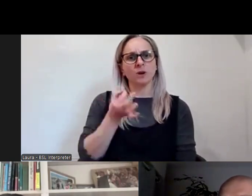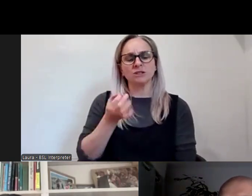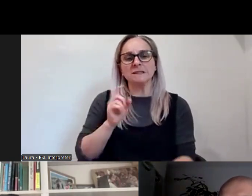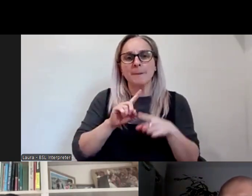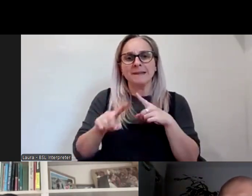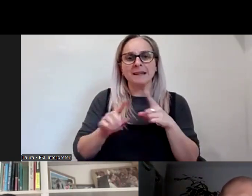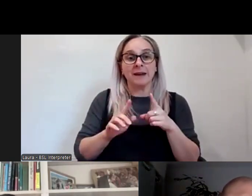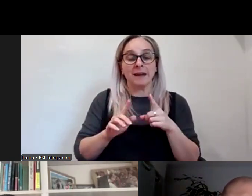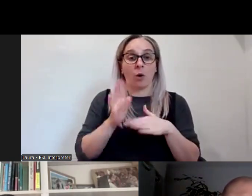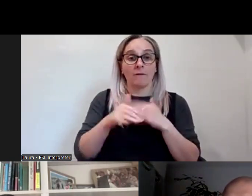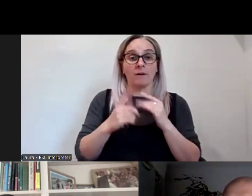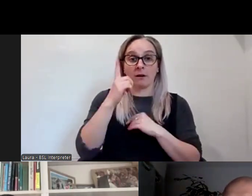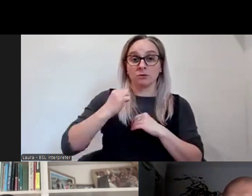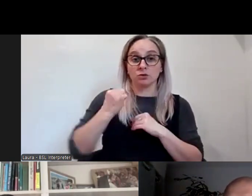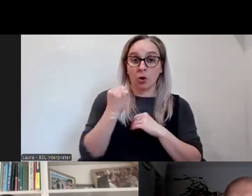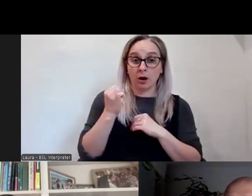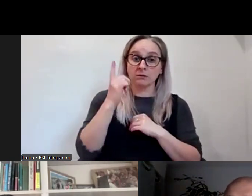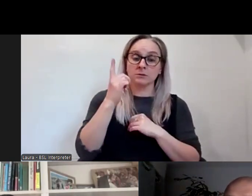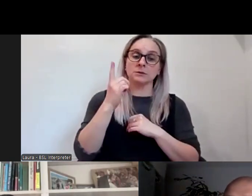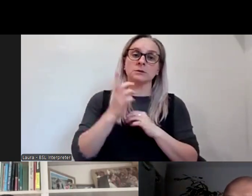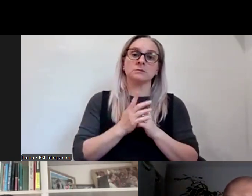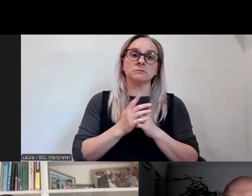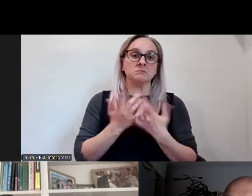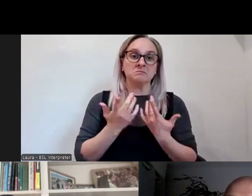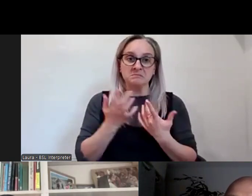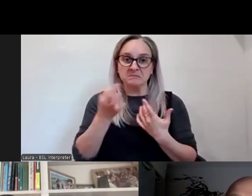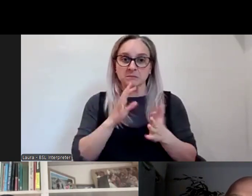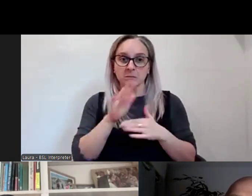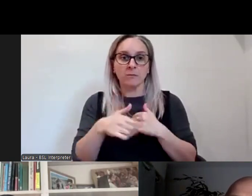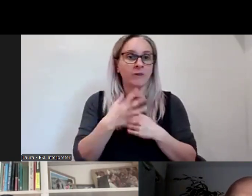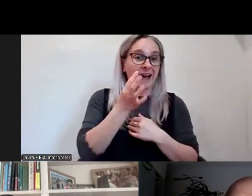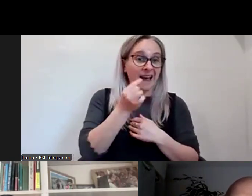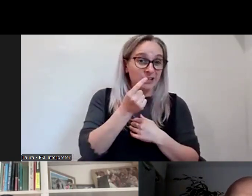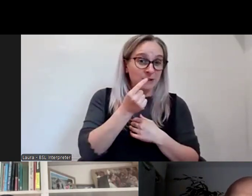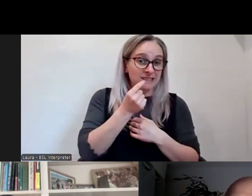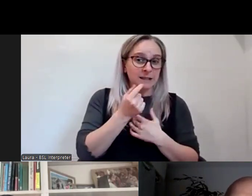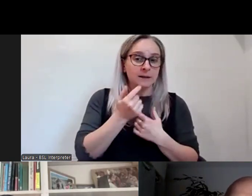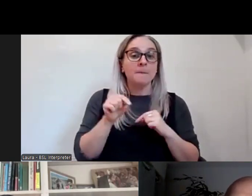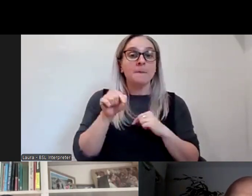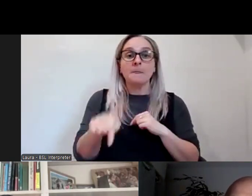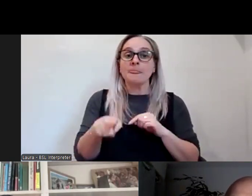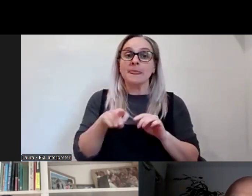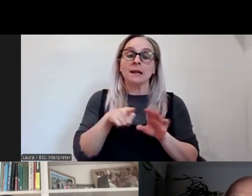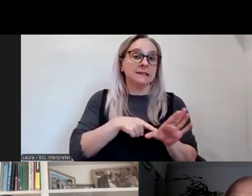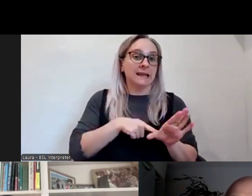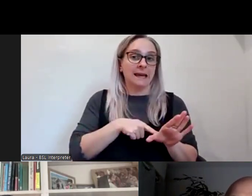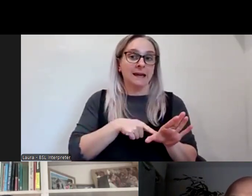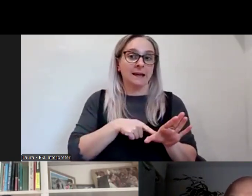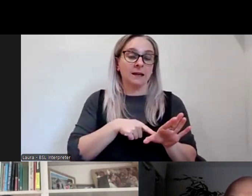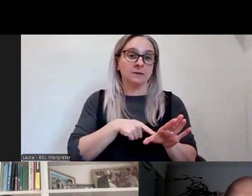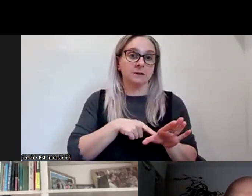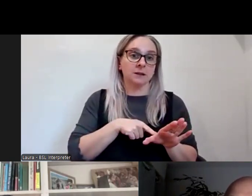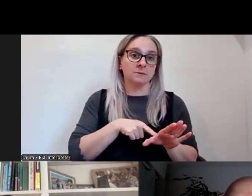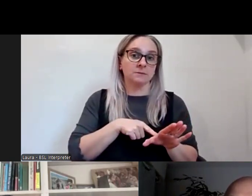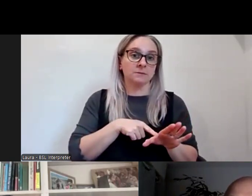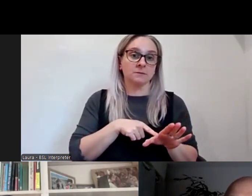in Scotland who was asking about eligibility. This year, we don't have a Creative